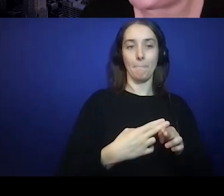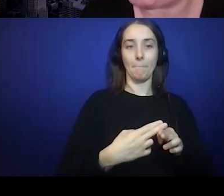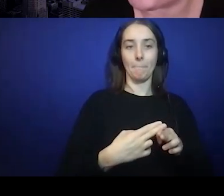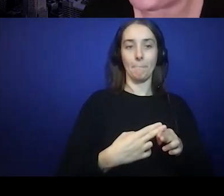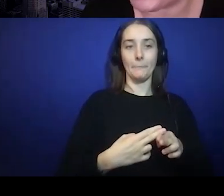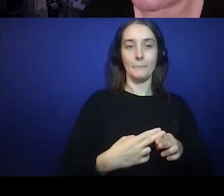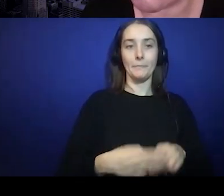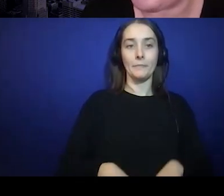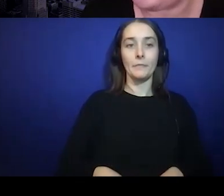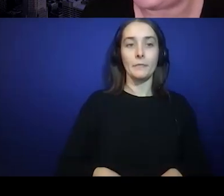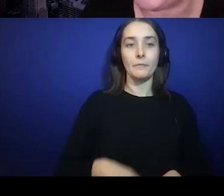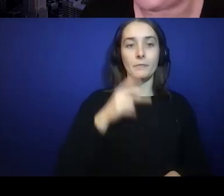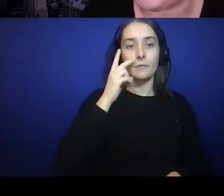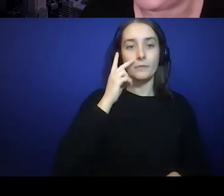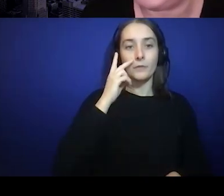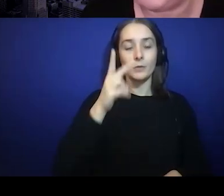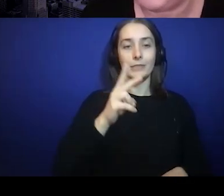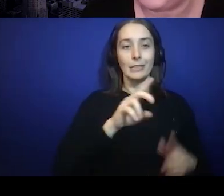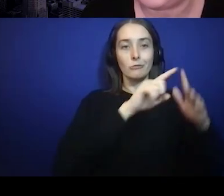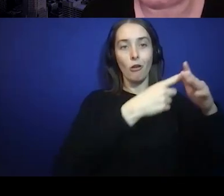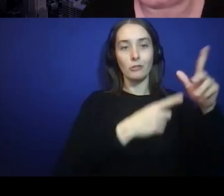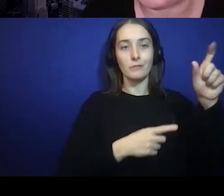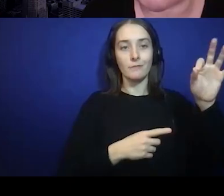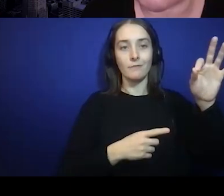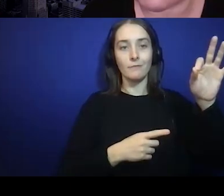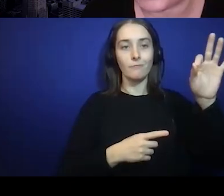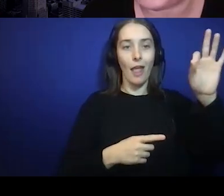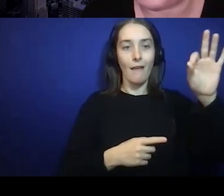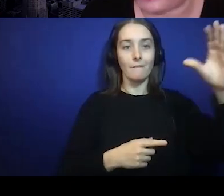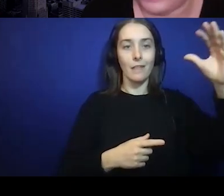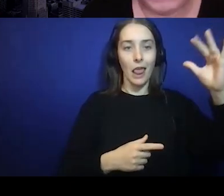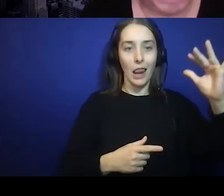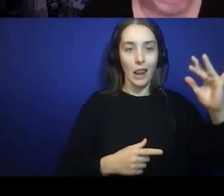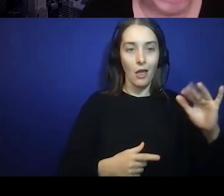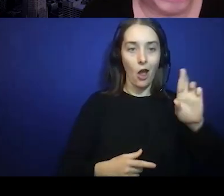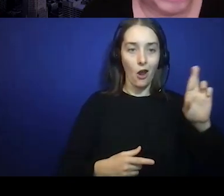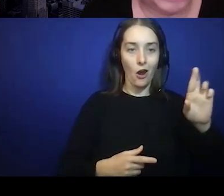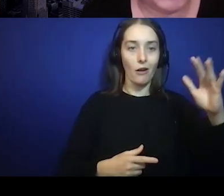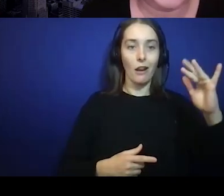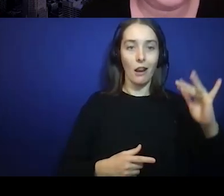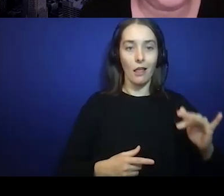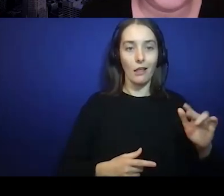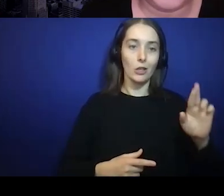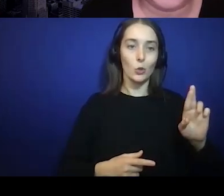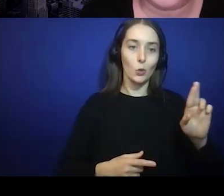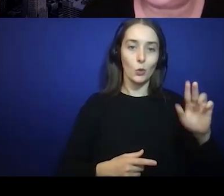Census Bureau is treated like an author. So here it is down between R and W.